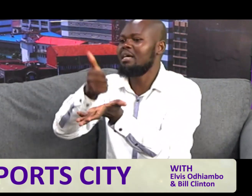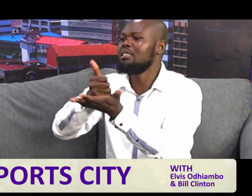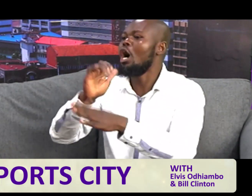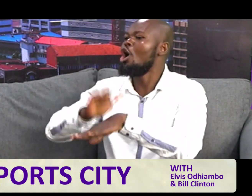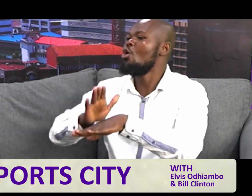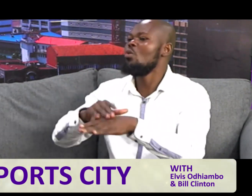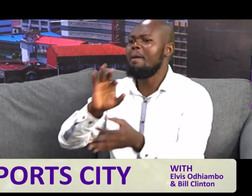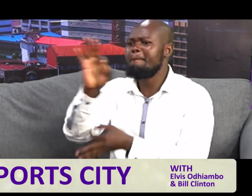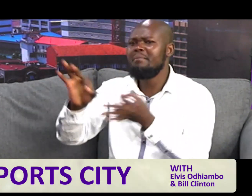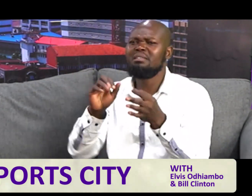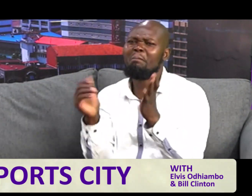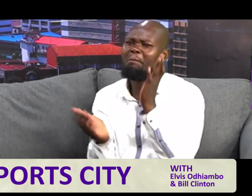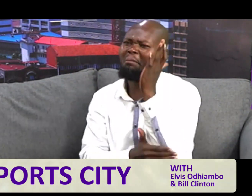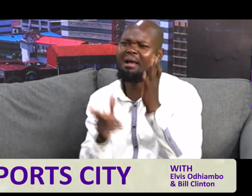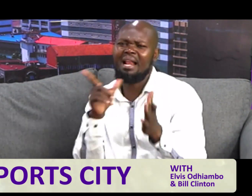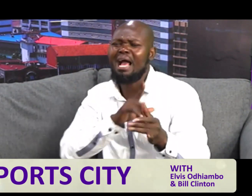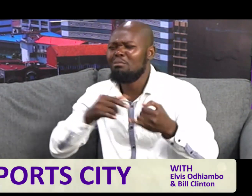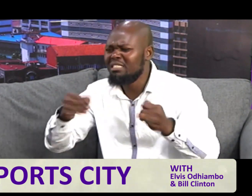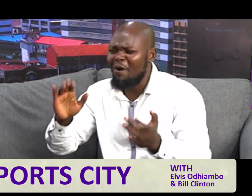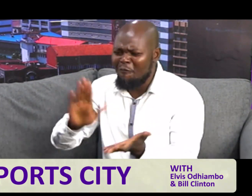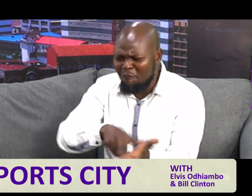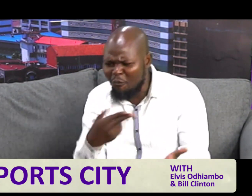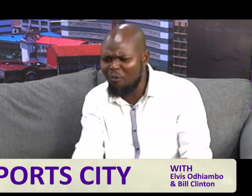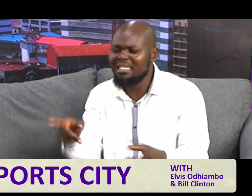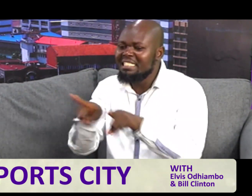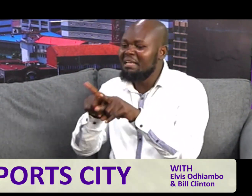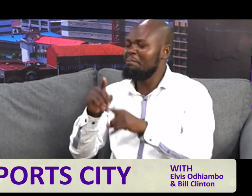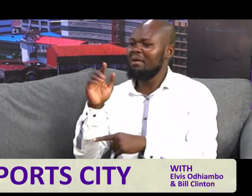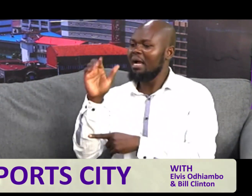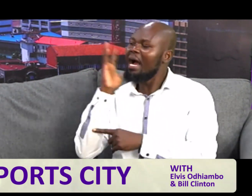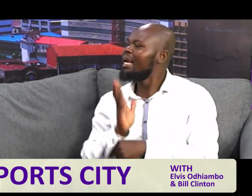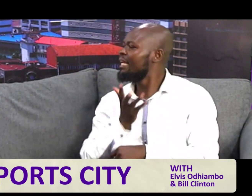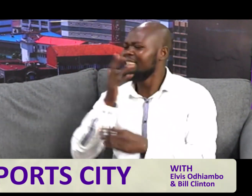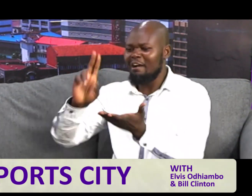was a swap. So they brought someone in,